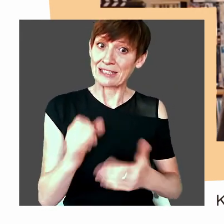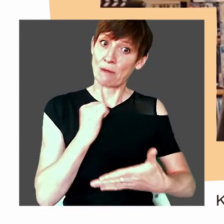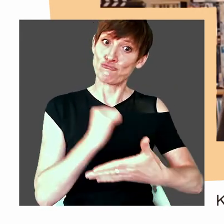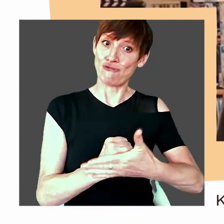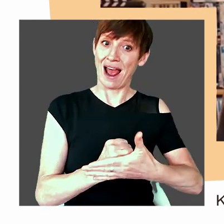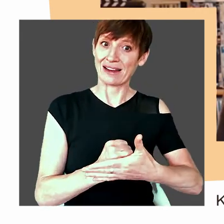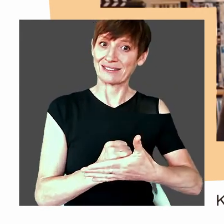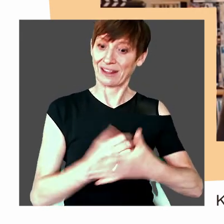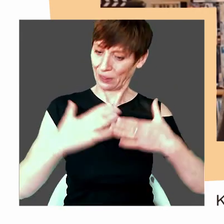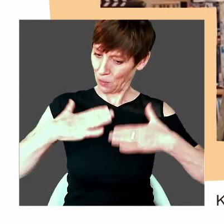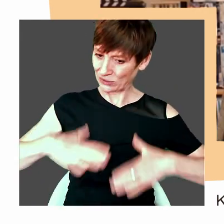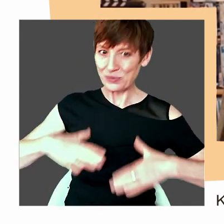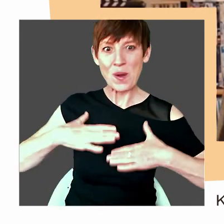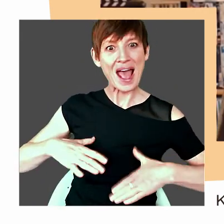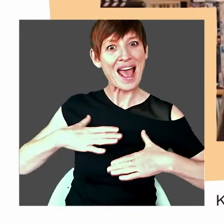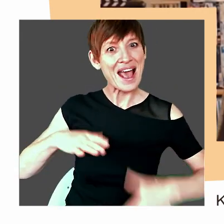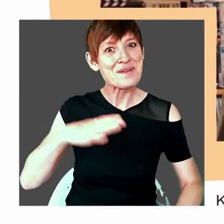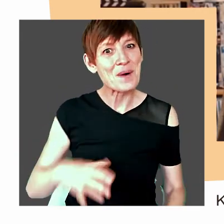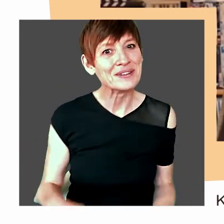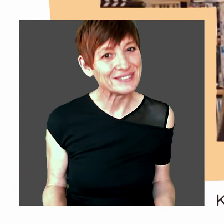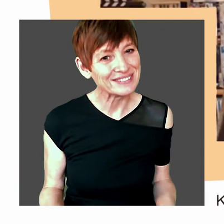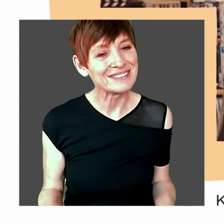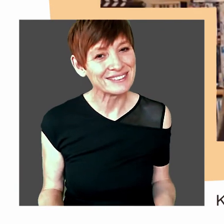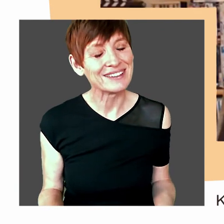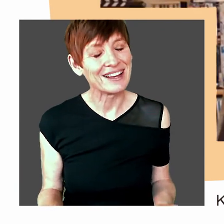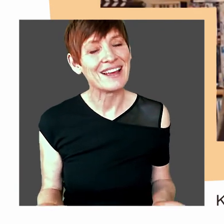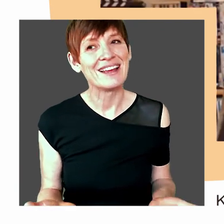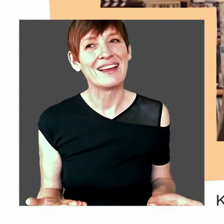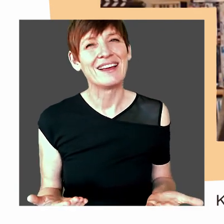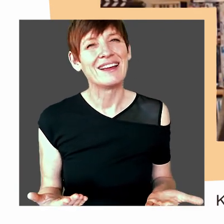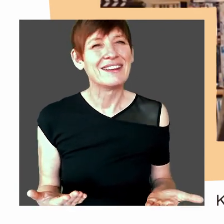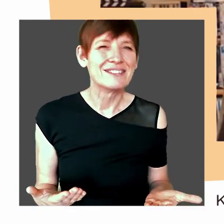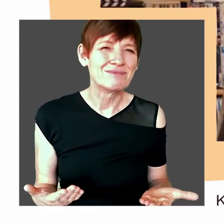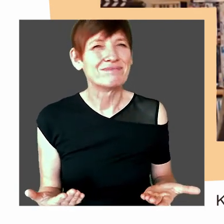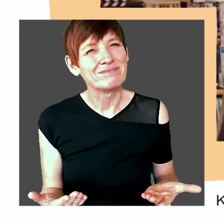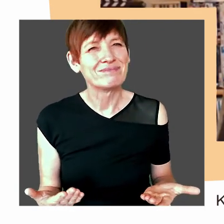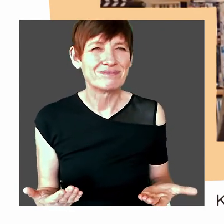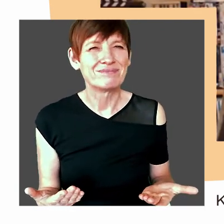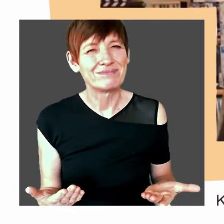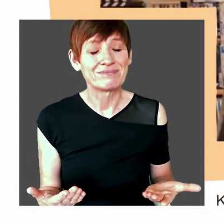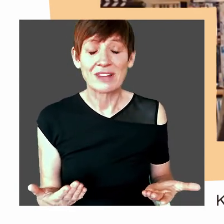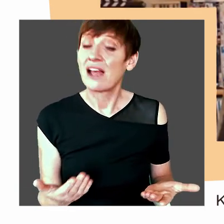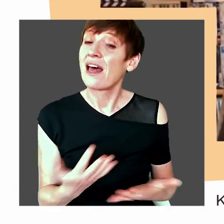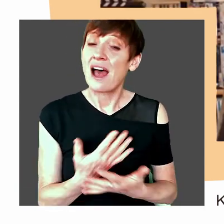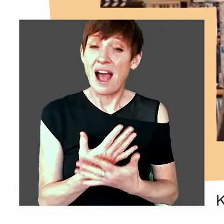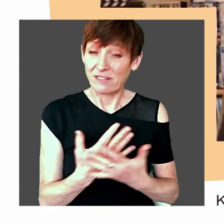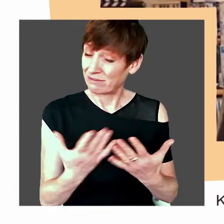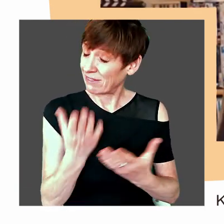things like that. So it's been a lot of learning, but